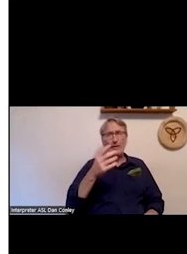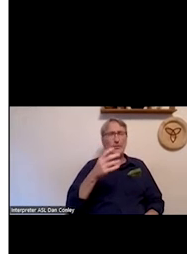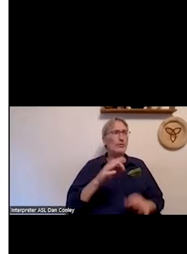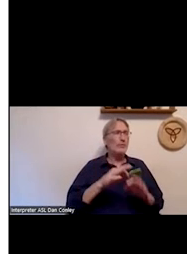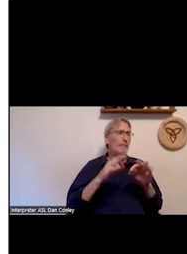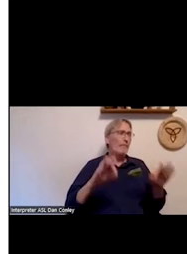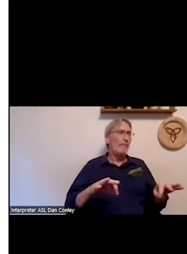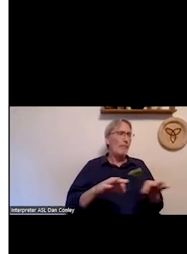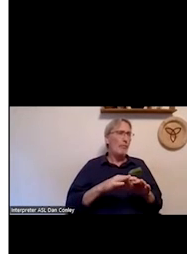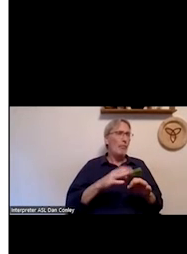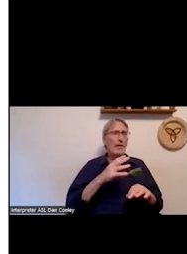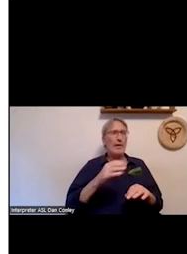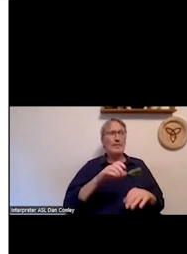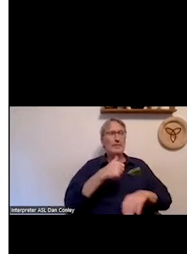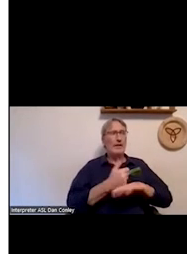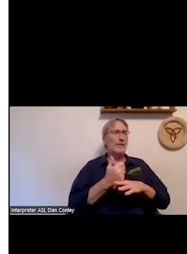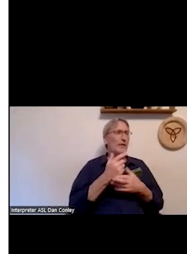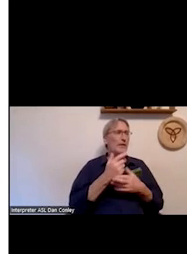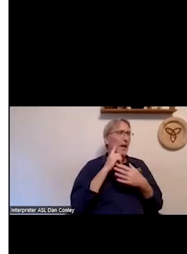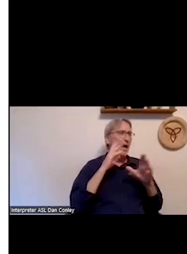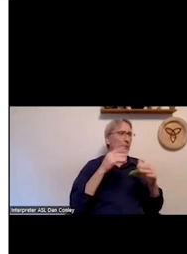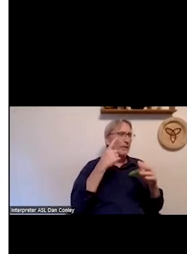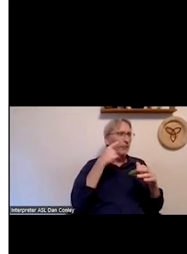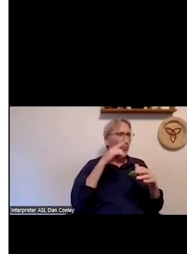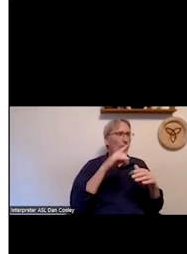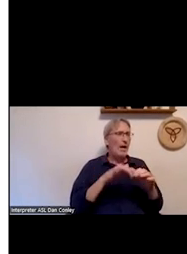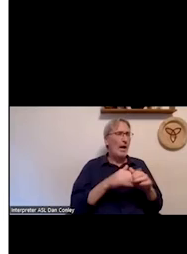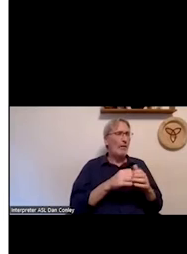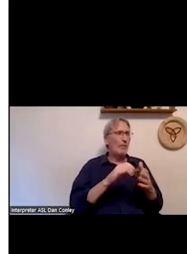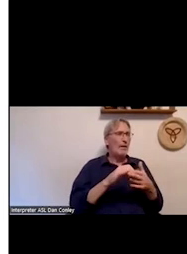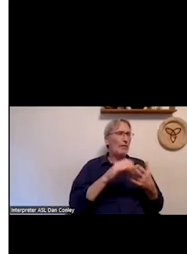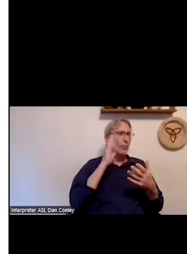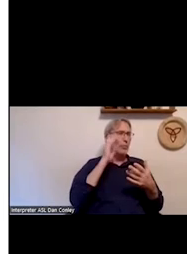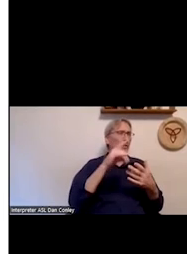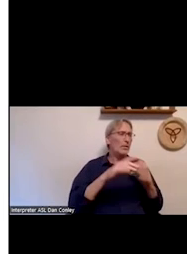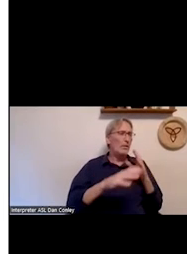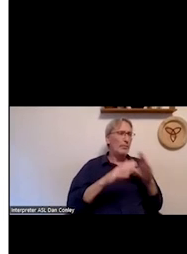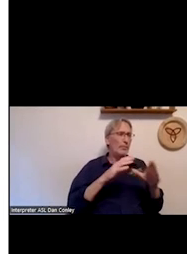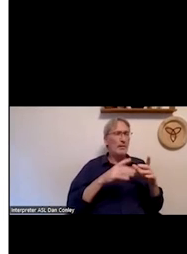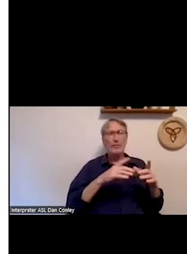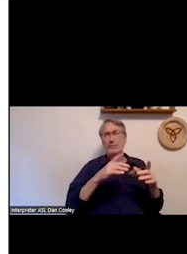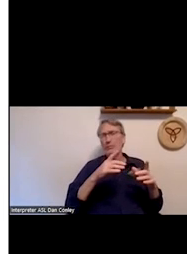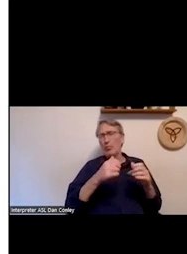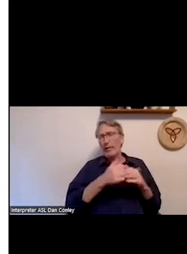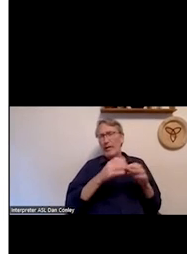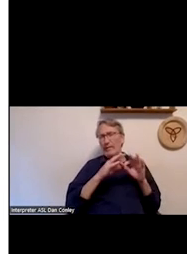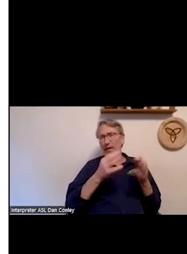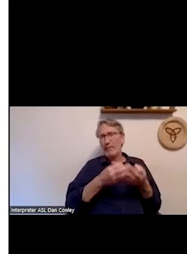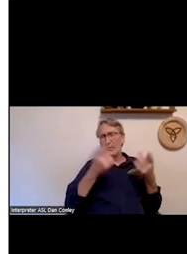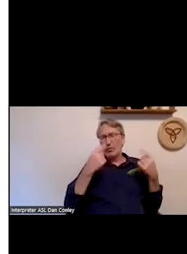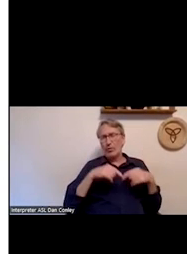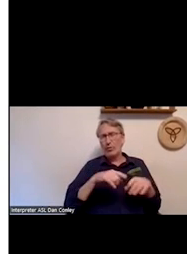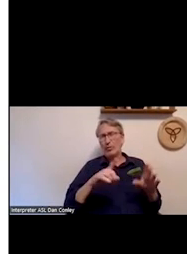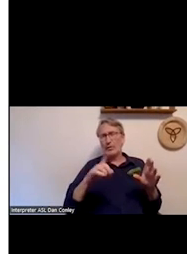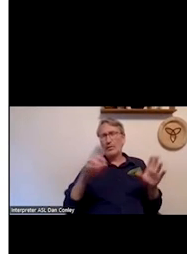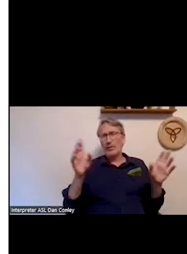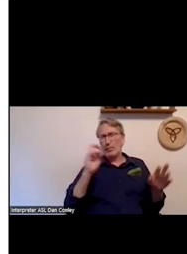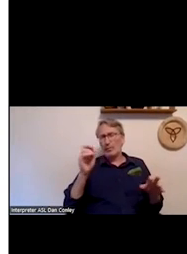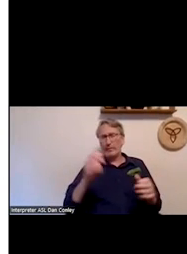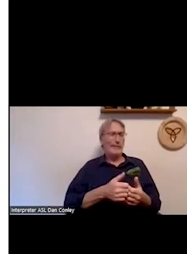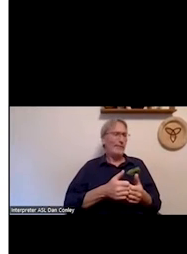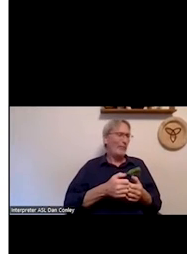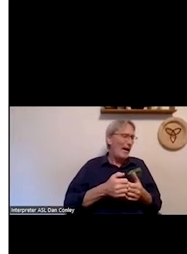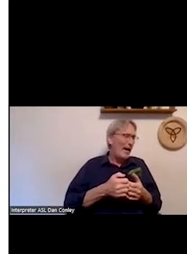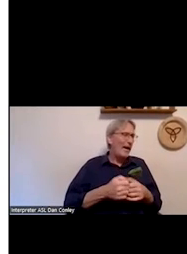also setting expectations for how the practice or agency will communicate with the family during an emergency, whether that's using text messages,